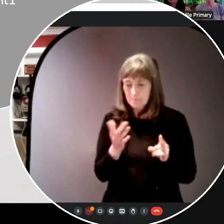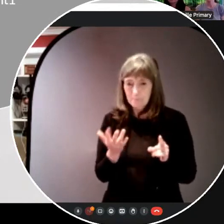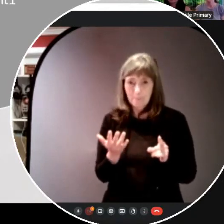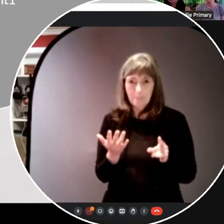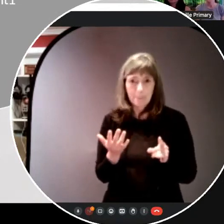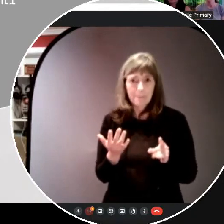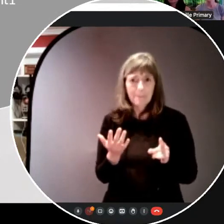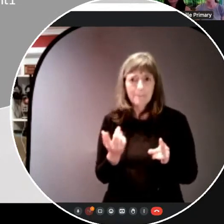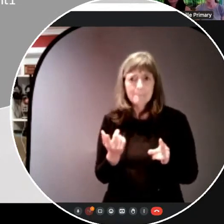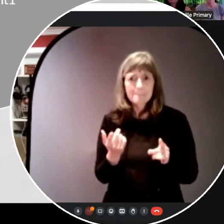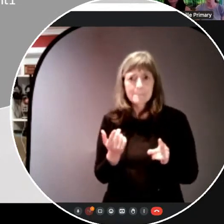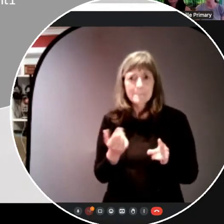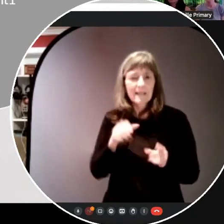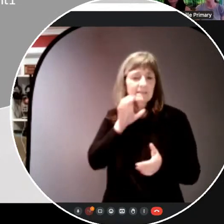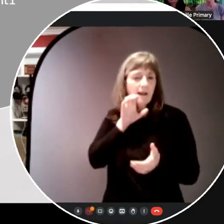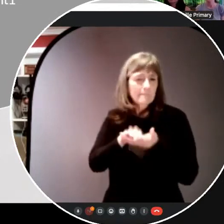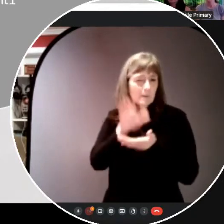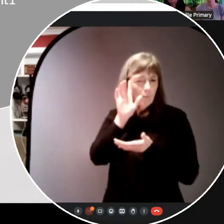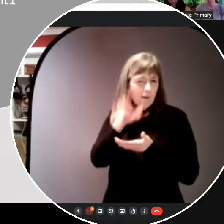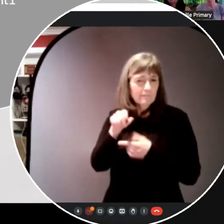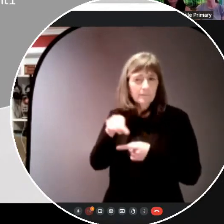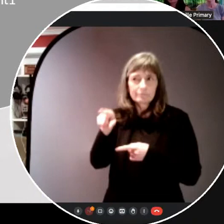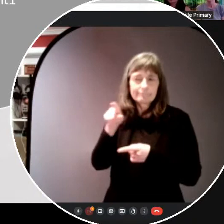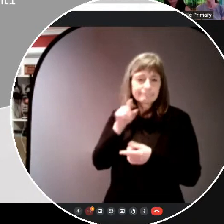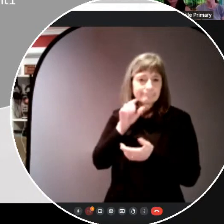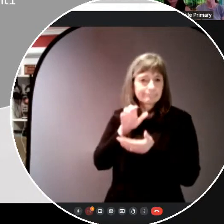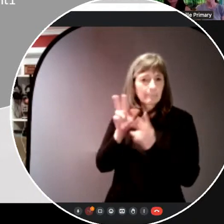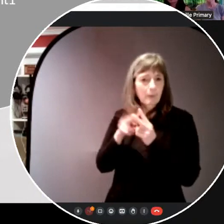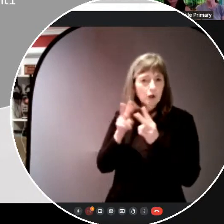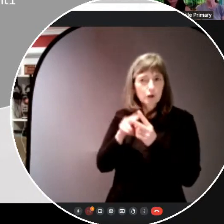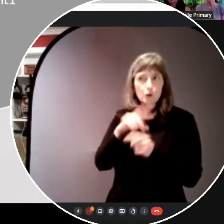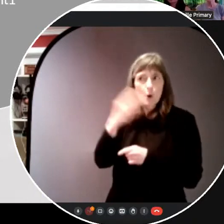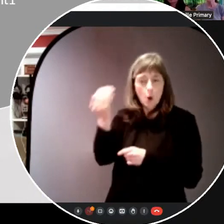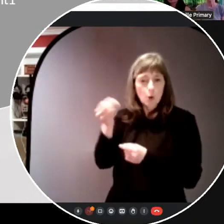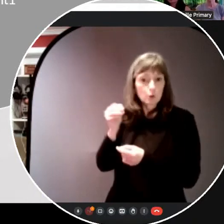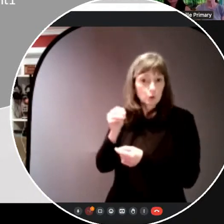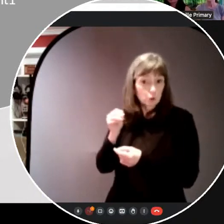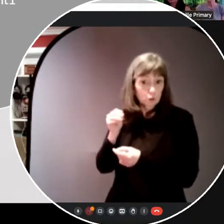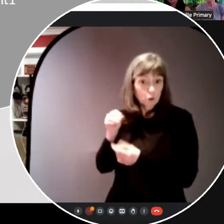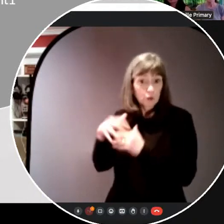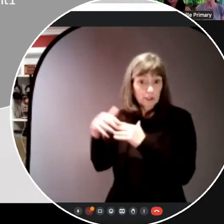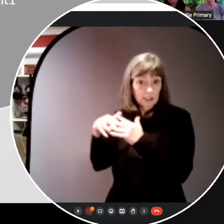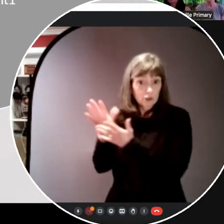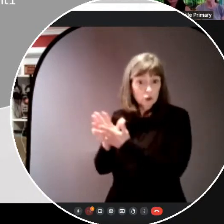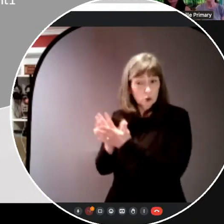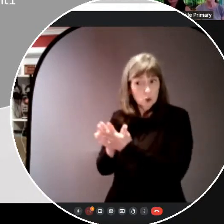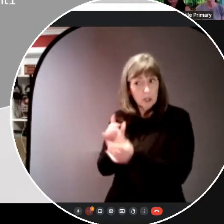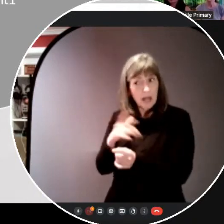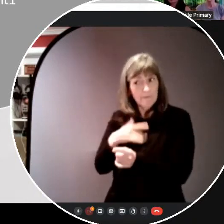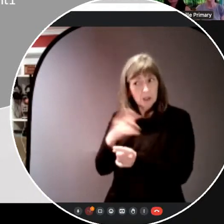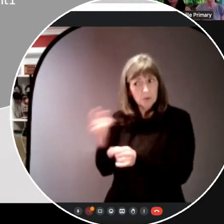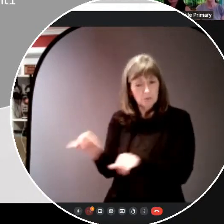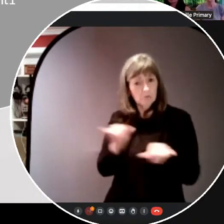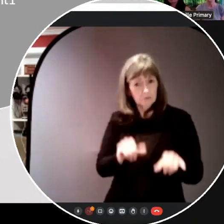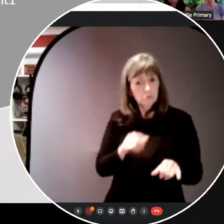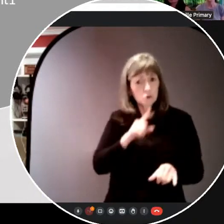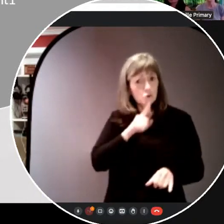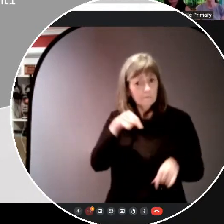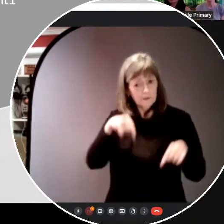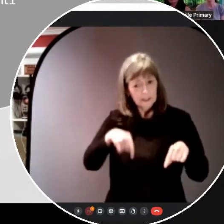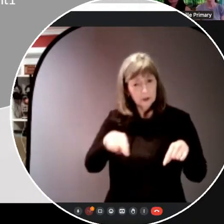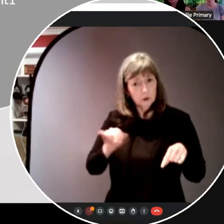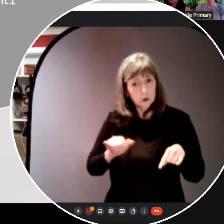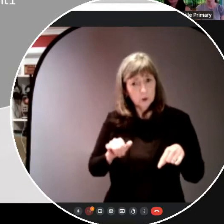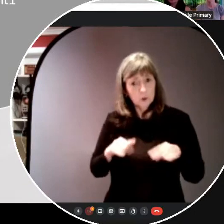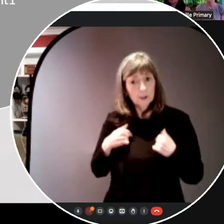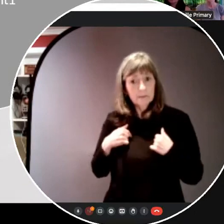the spouse of someone who did attend residential school rings true for our school system in a way as well. Like I said, they didn't attend